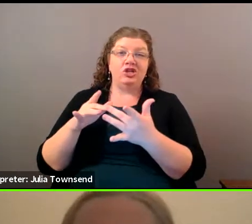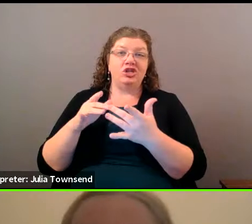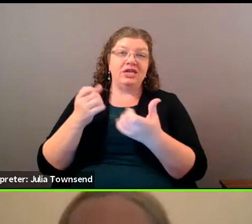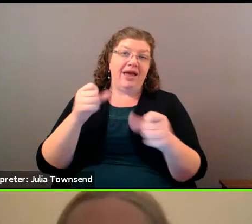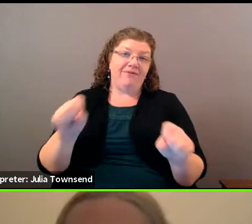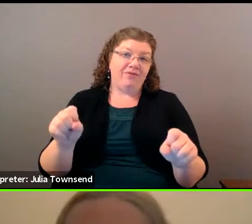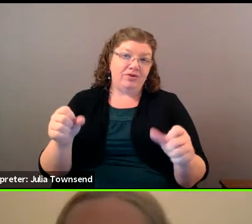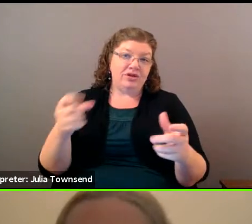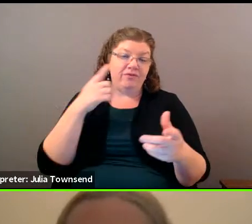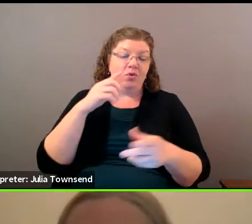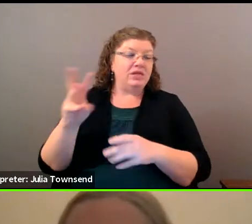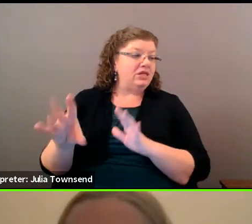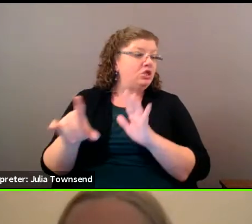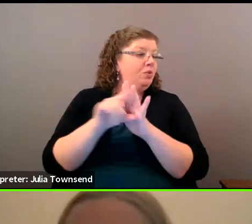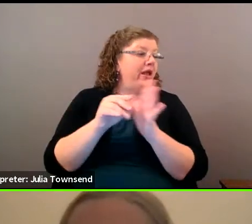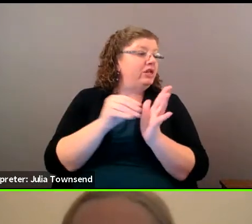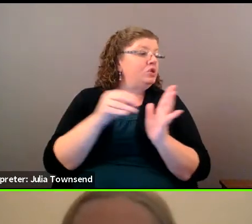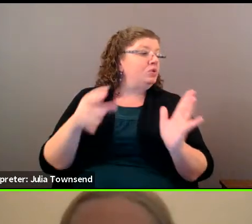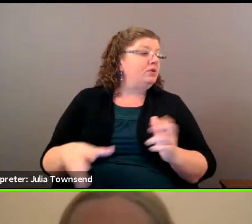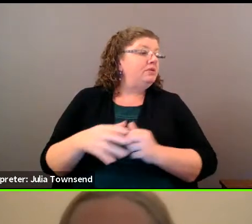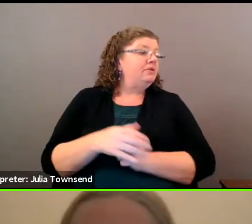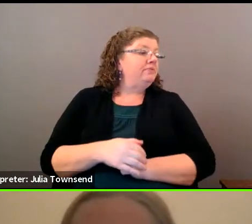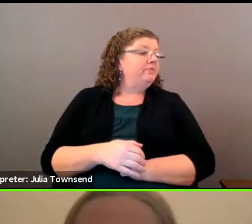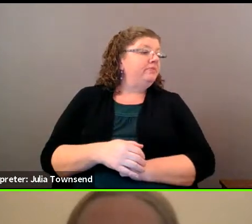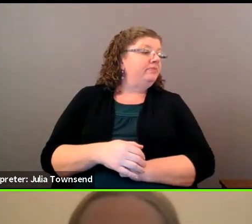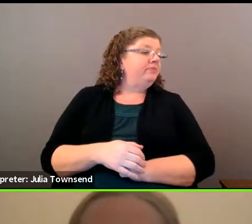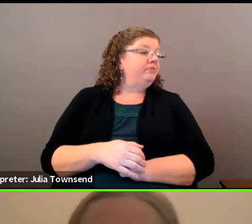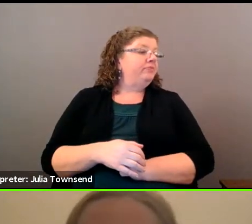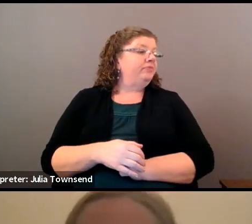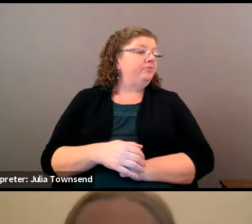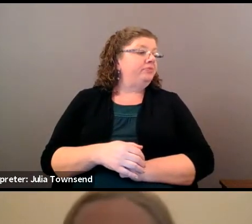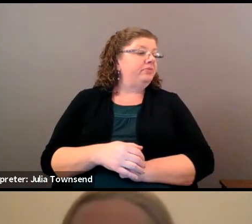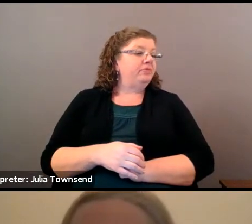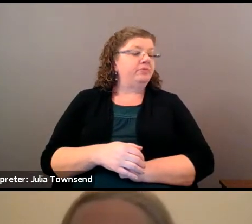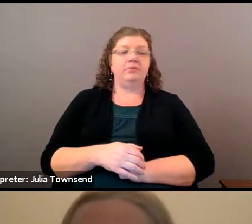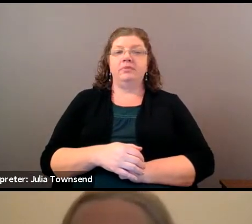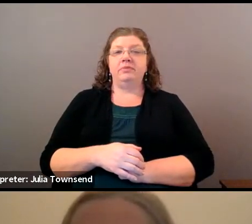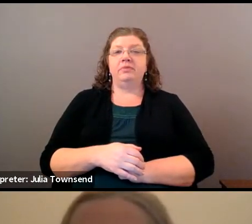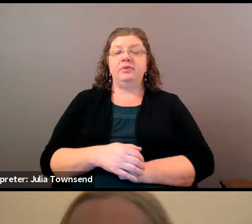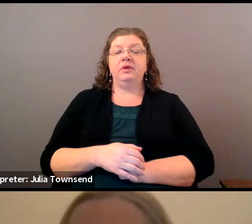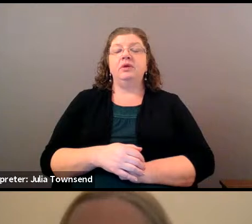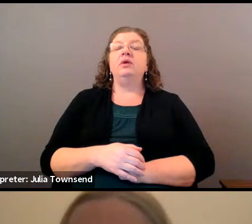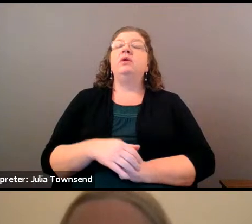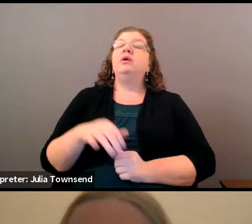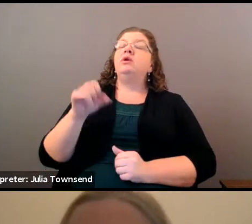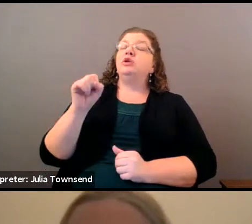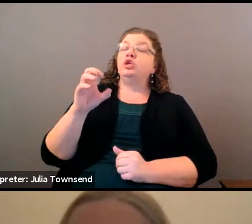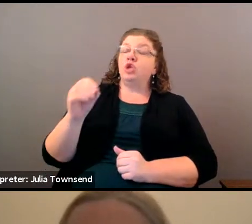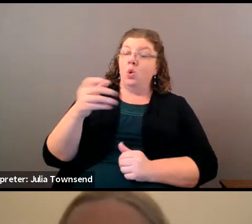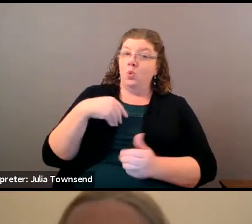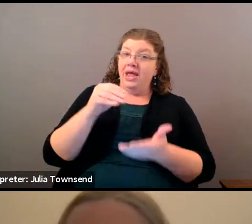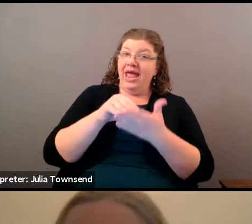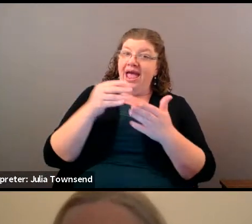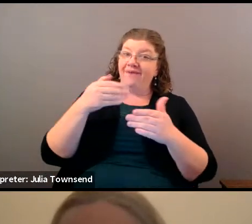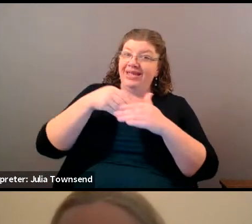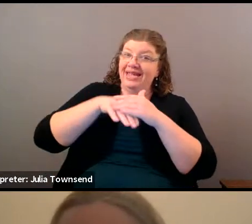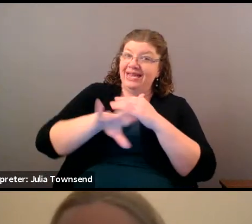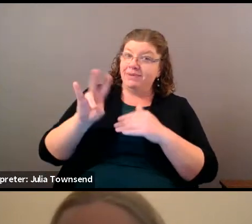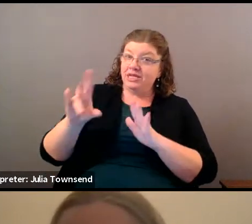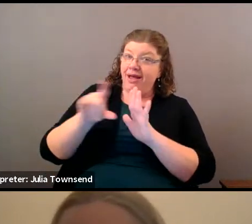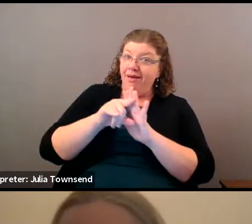our sixth grade students in particular, I think is what you're asking about. So do we have students, incoming seventh graders from